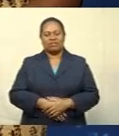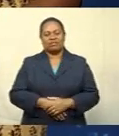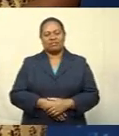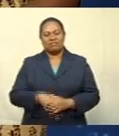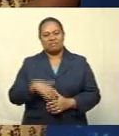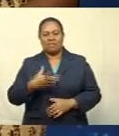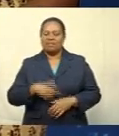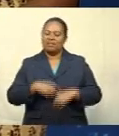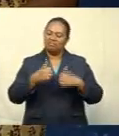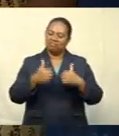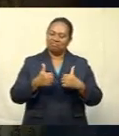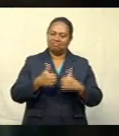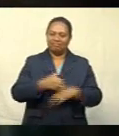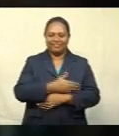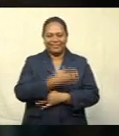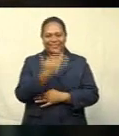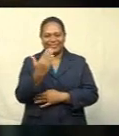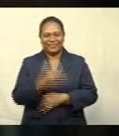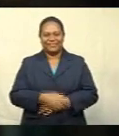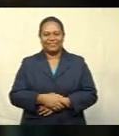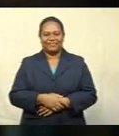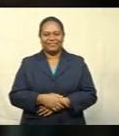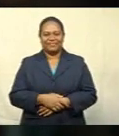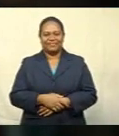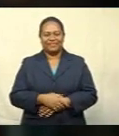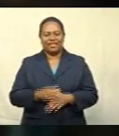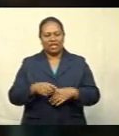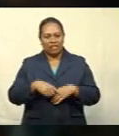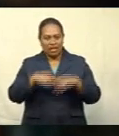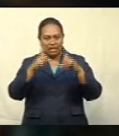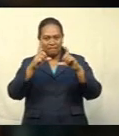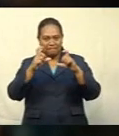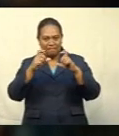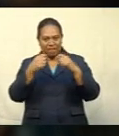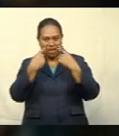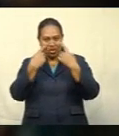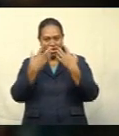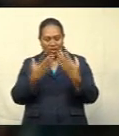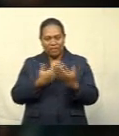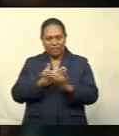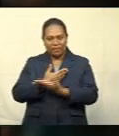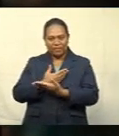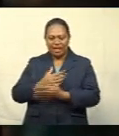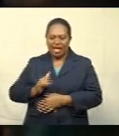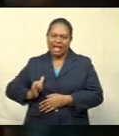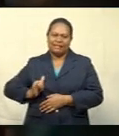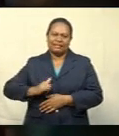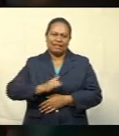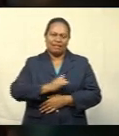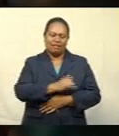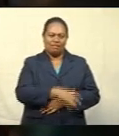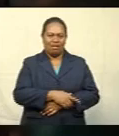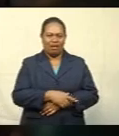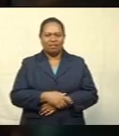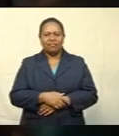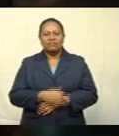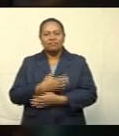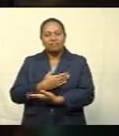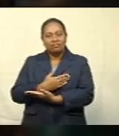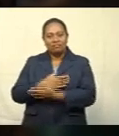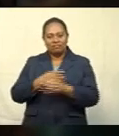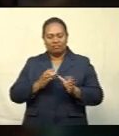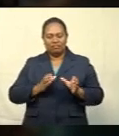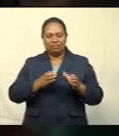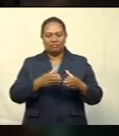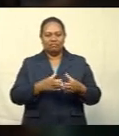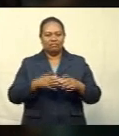a decent day. Now on to our shot of the day. It is of Sawa Ilau Limestone Cave in the Yasawa group,